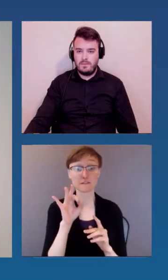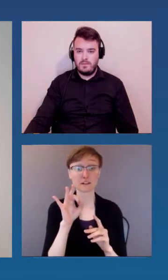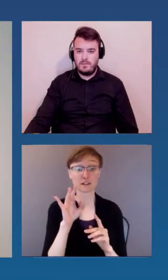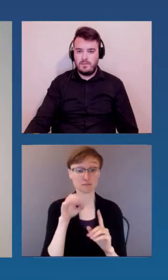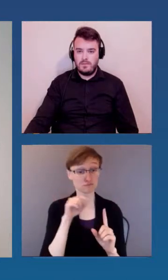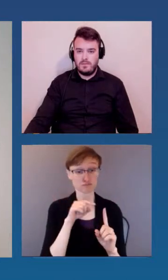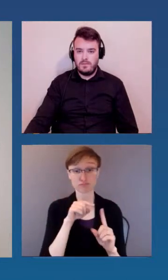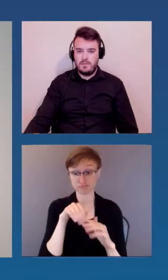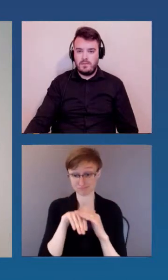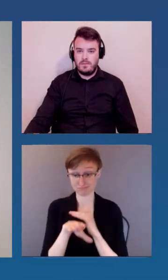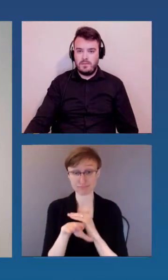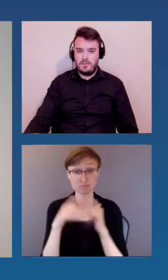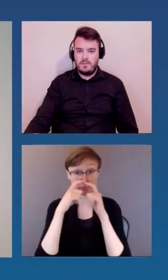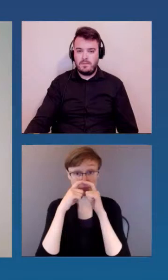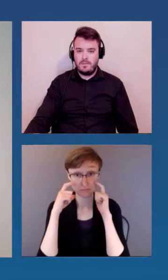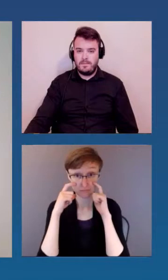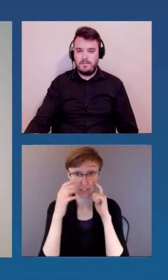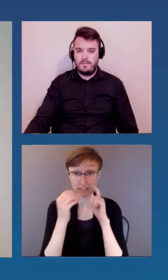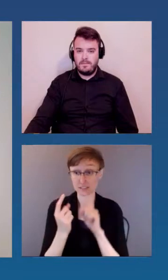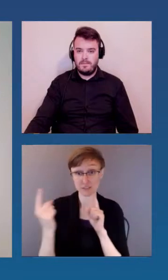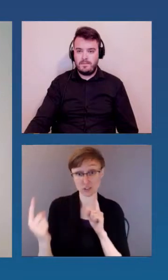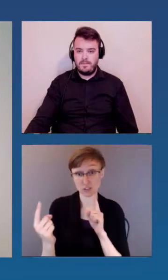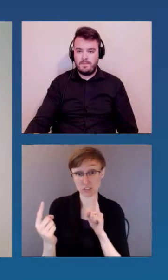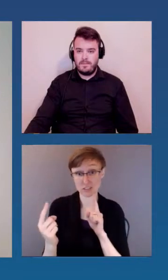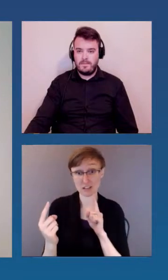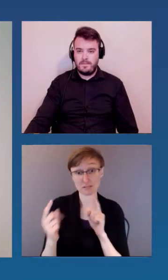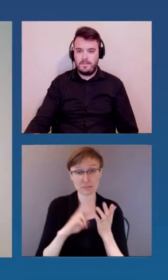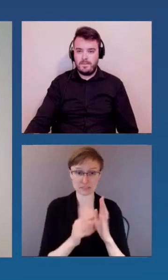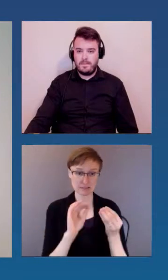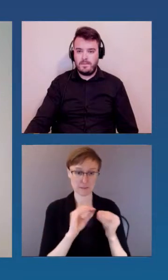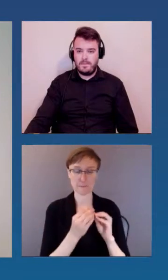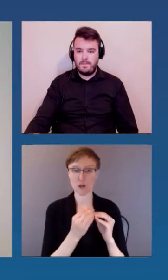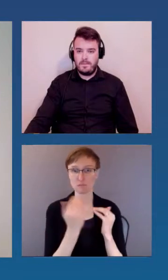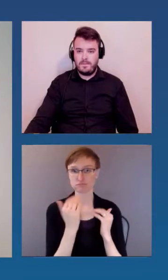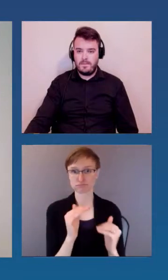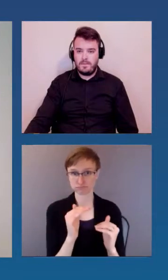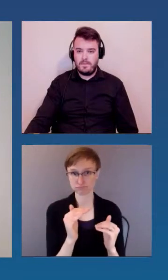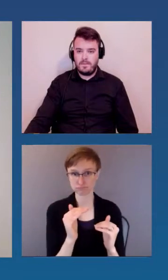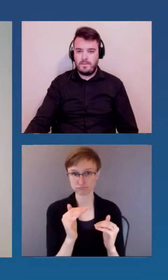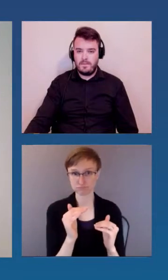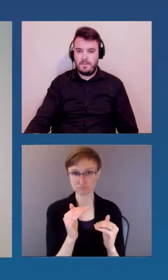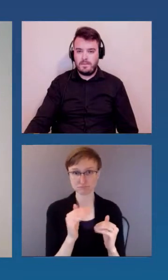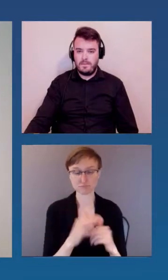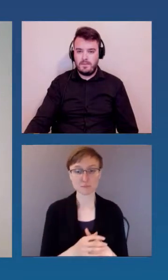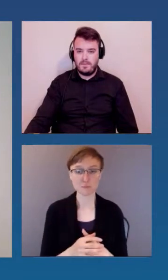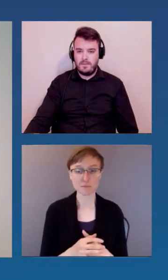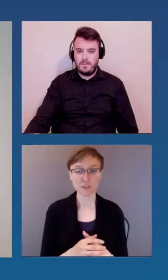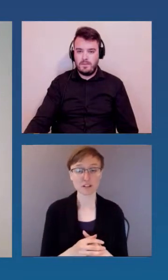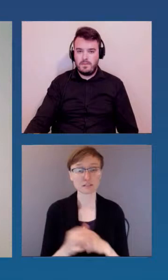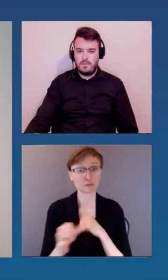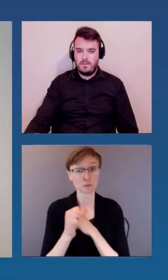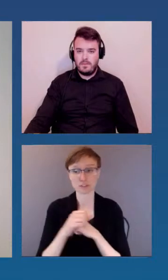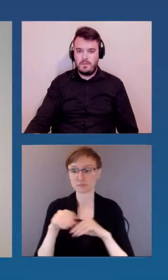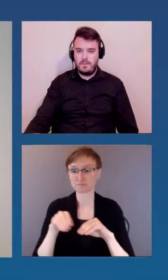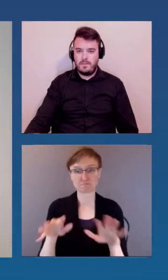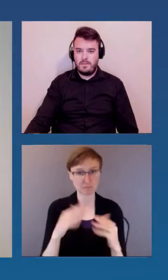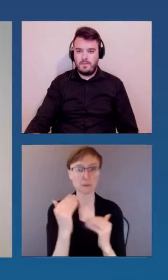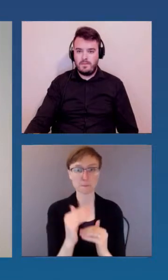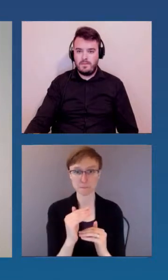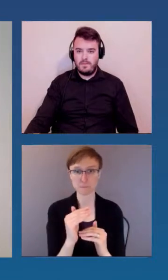Okay. And just to follow up on that, for Dr. Etches, if, these types of parties do occur, do